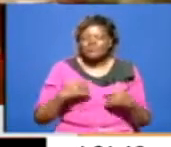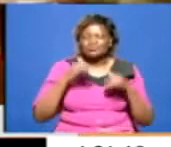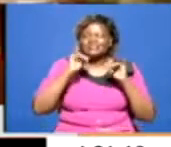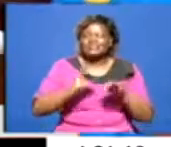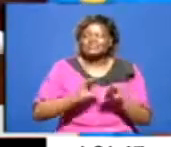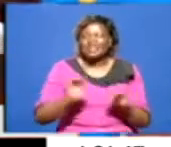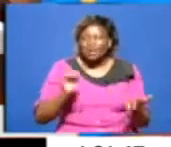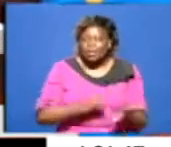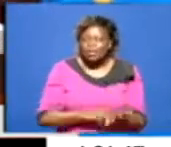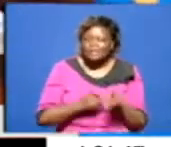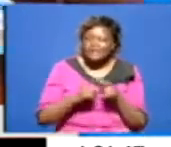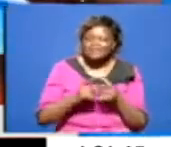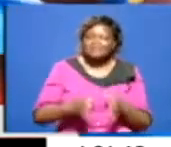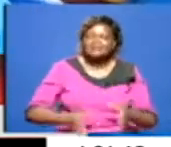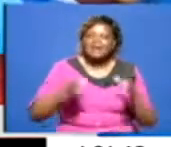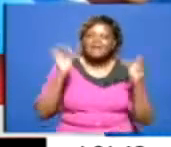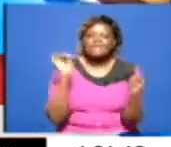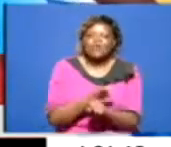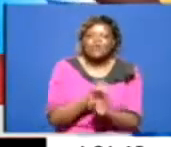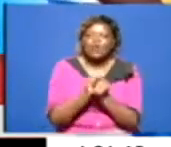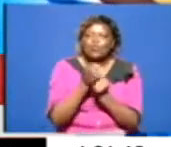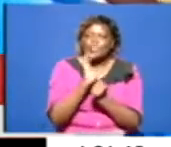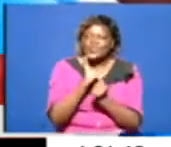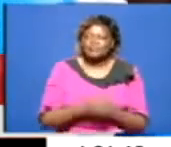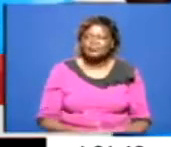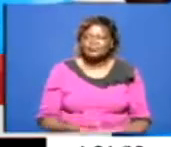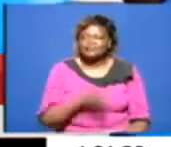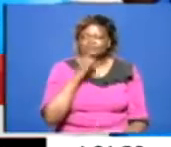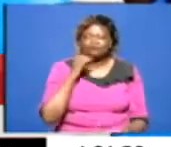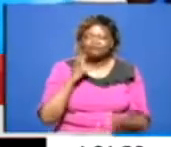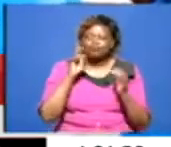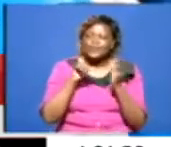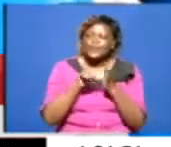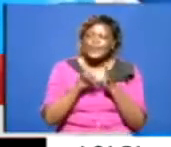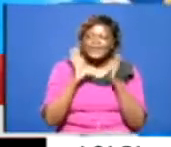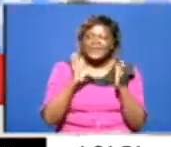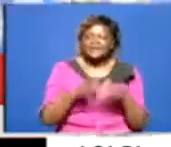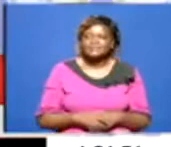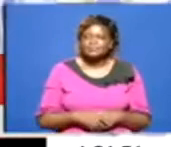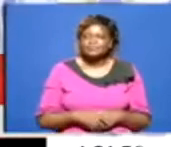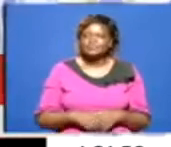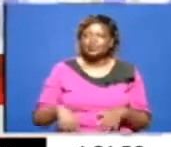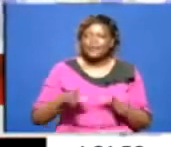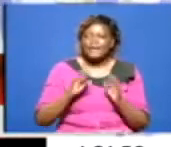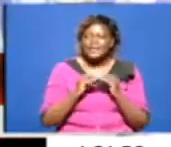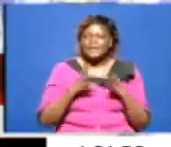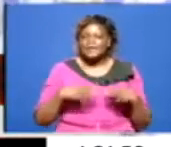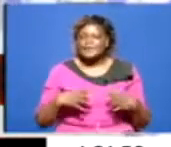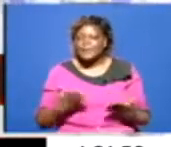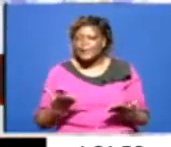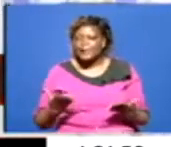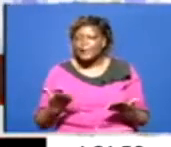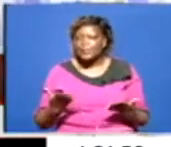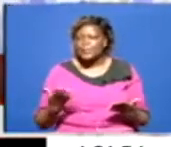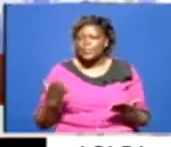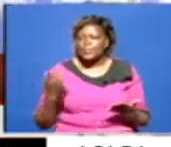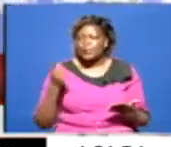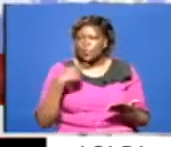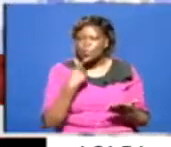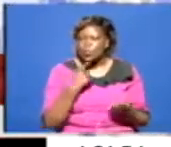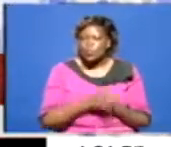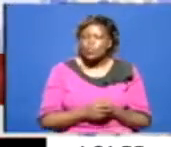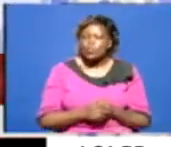then our tanks can be filled with water. Drought issue is a problem. We are meeting people who are going without